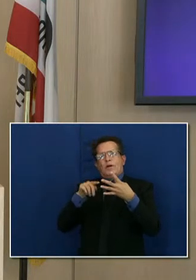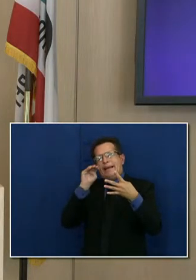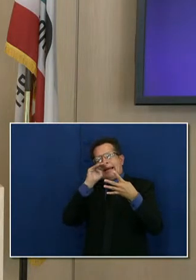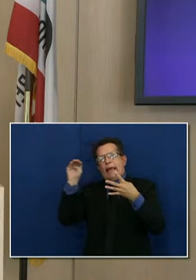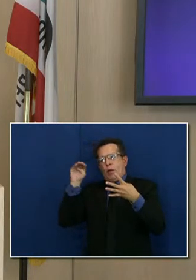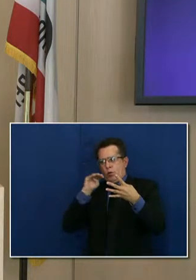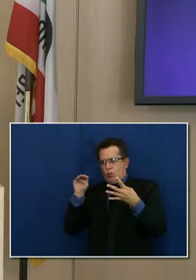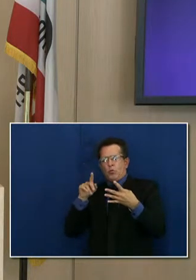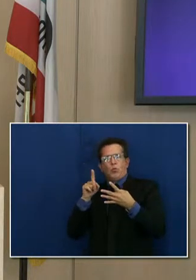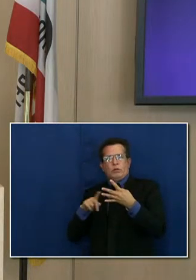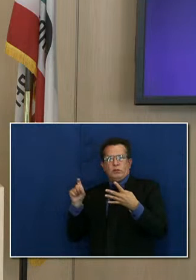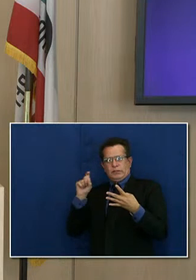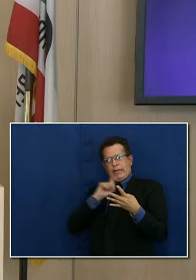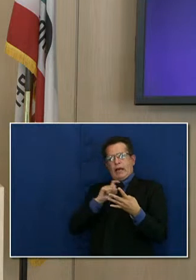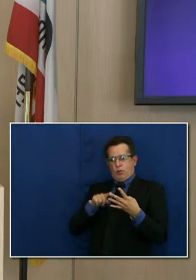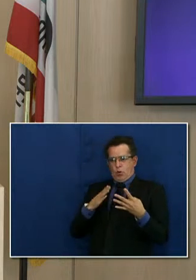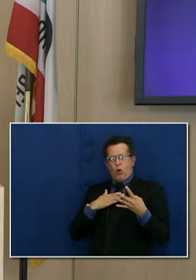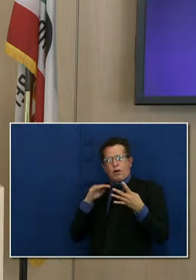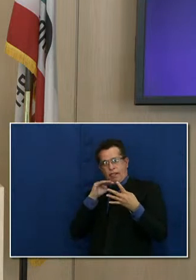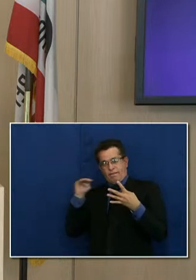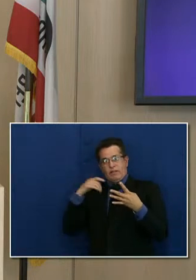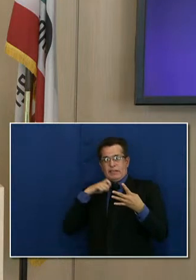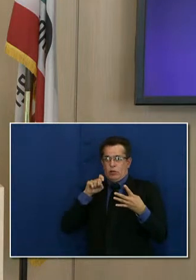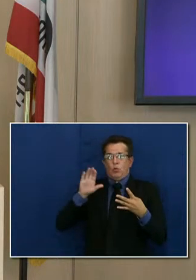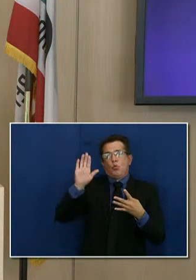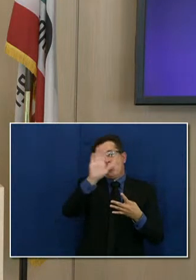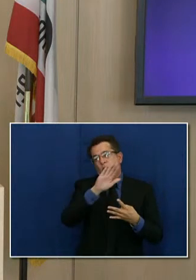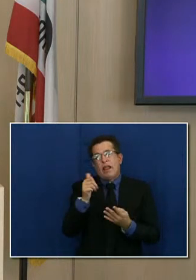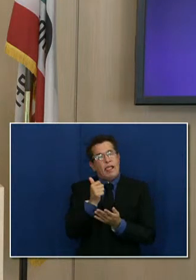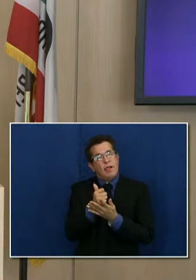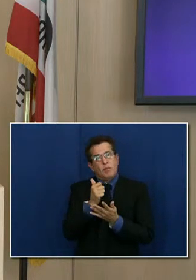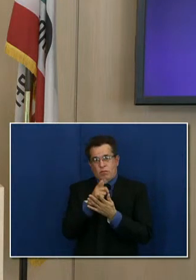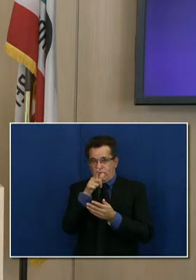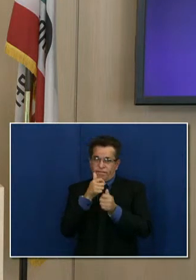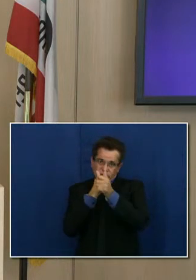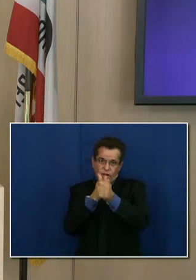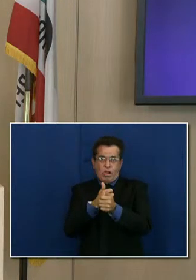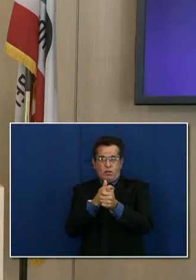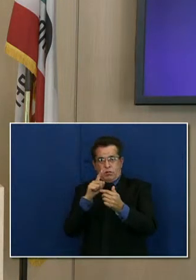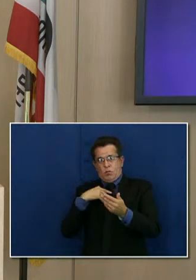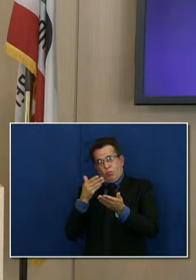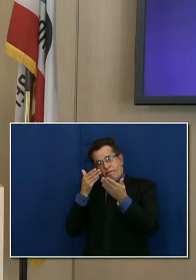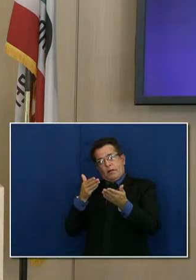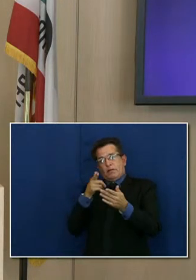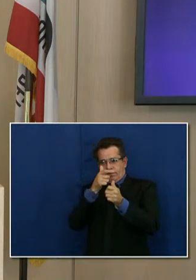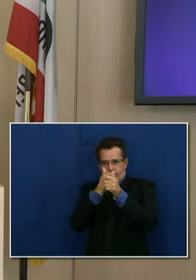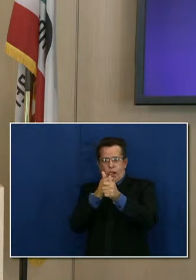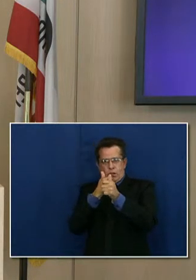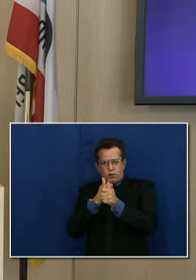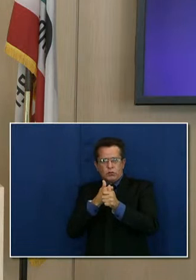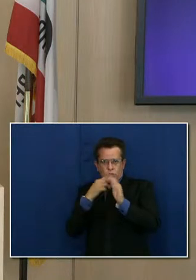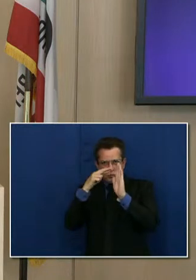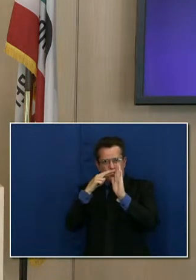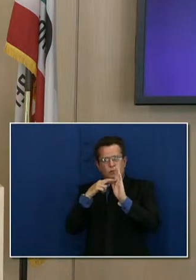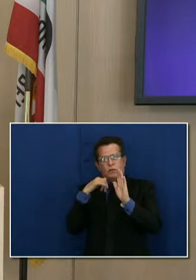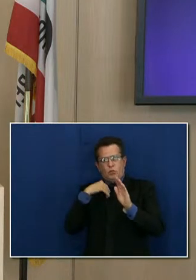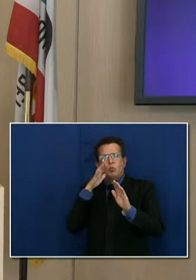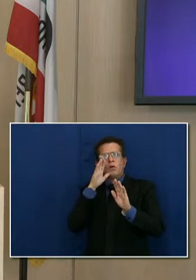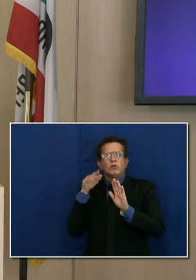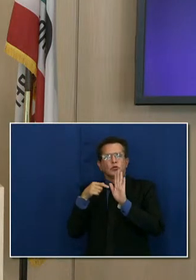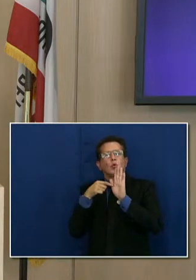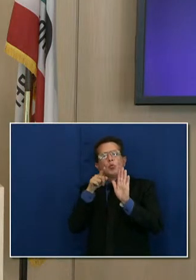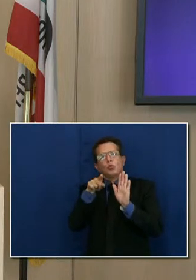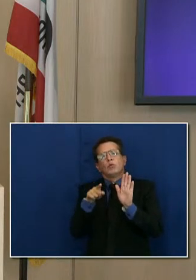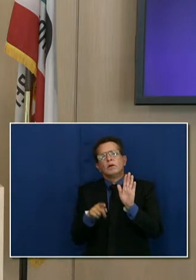are assigned. With your help, we can make every effort to follow the recommended prevention strategies that I will review again in